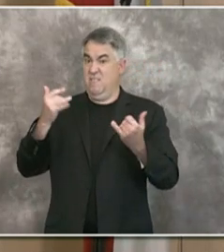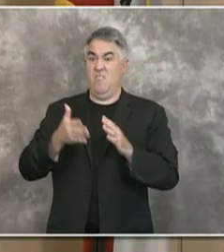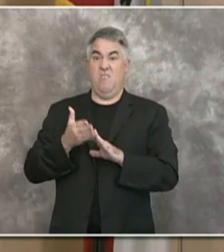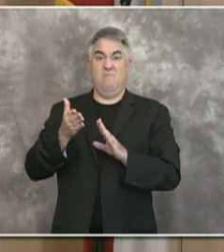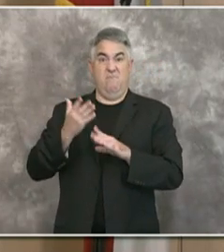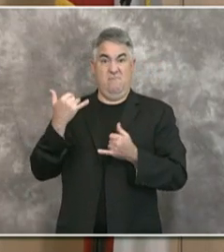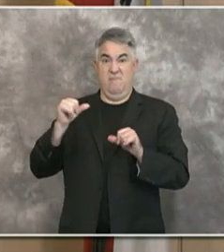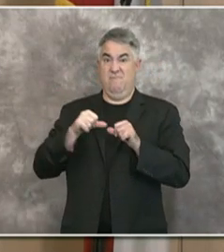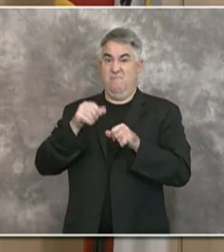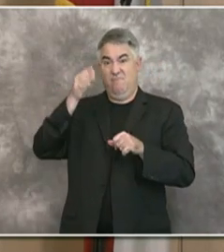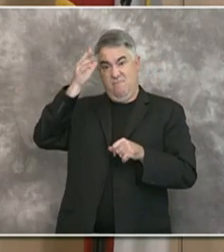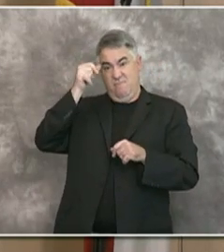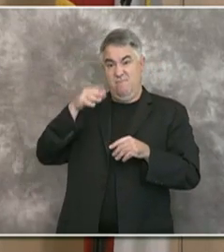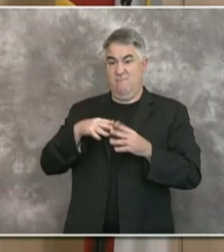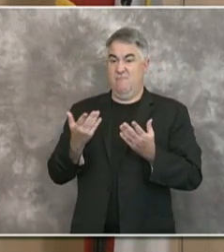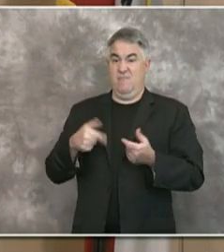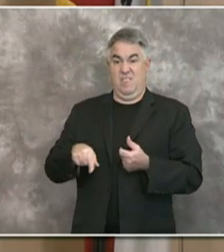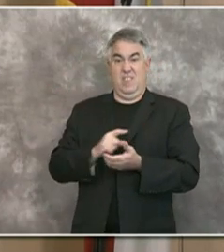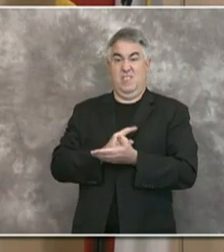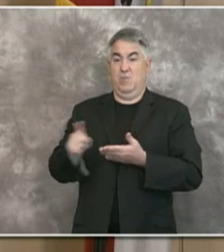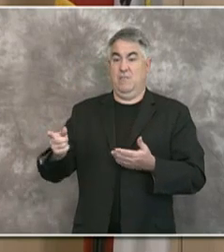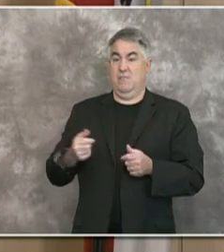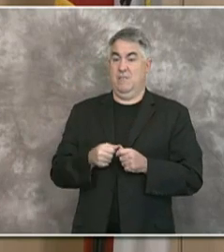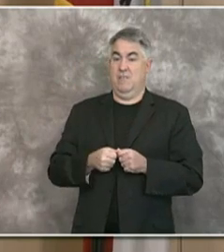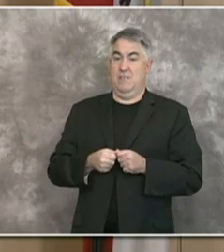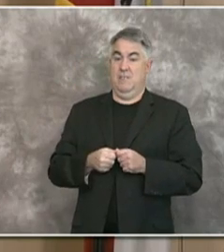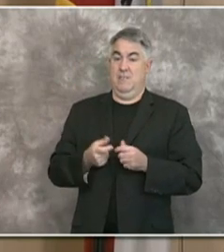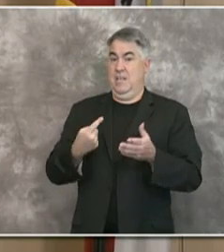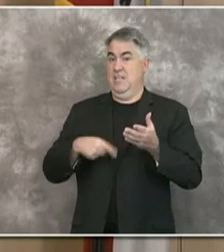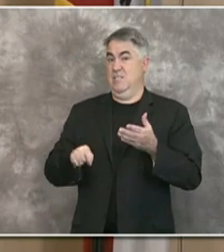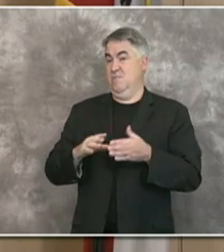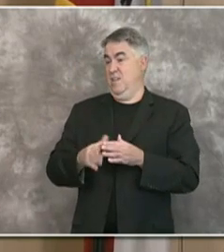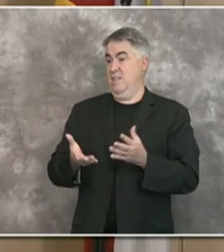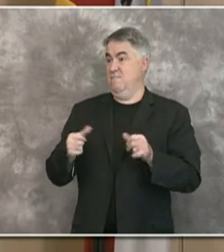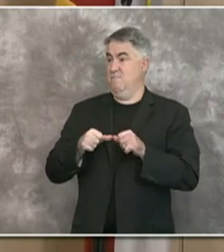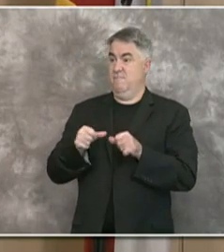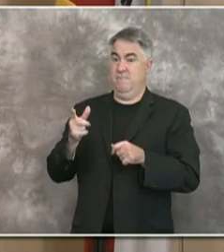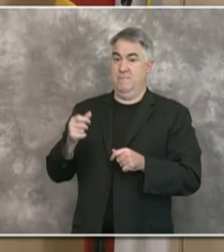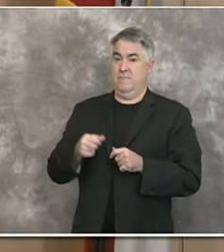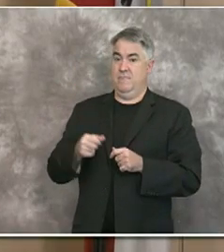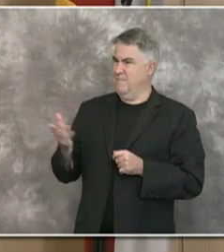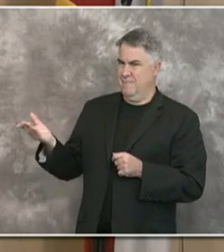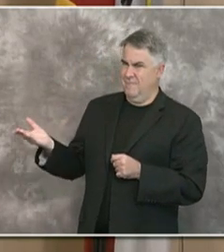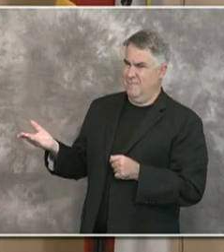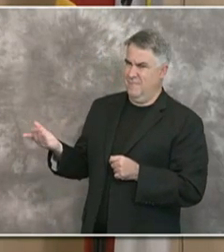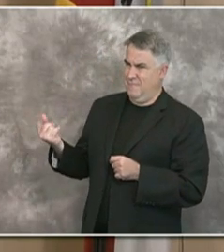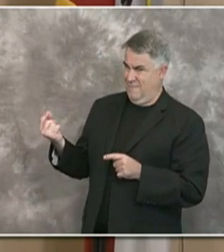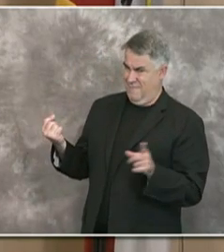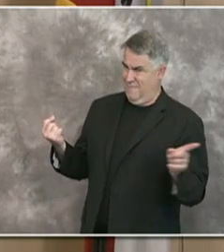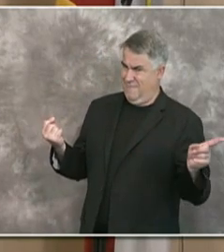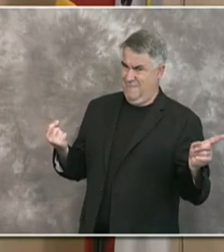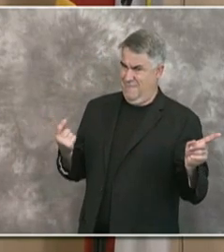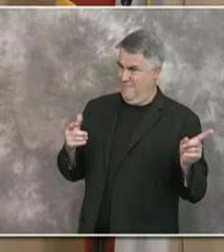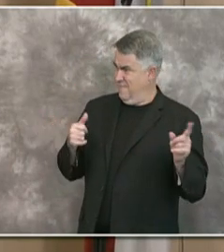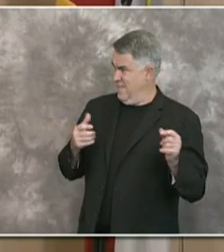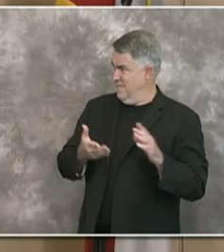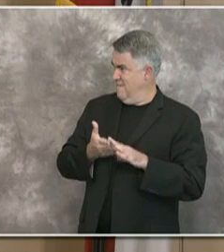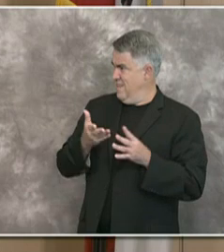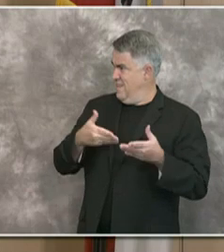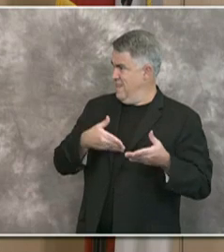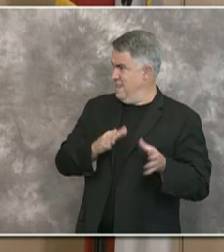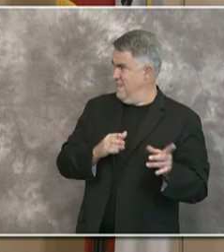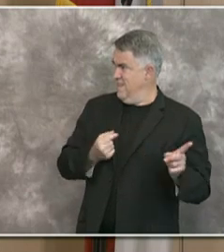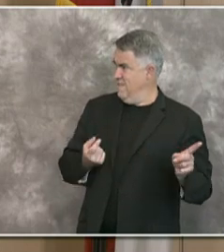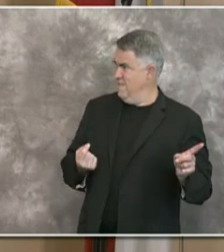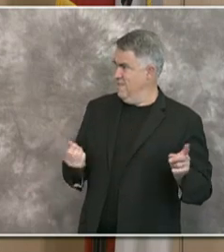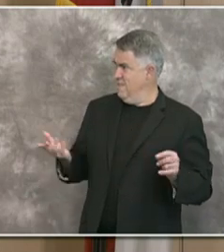operate through the week into next weekend. So our question is, can this company keep operating in that capacity, or are